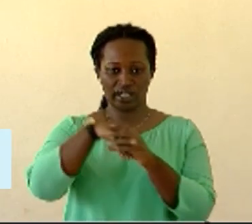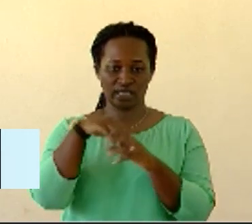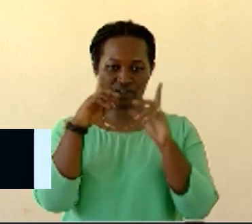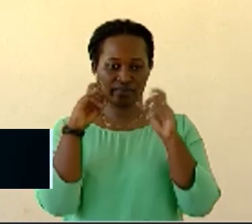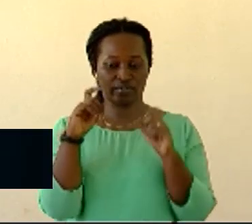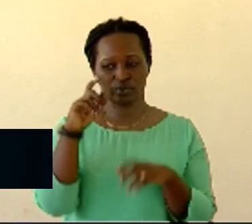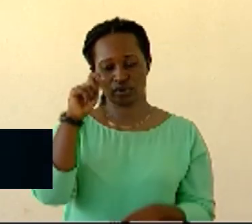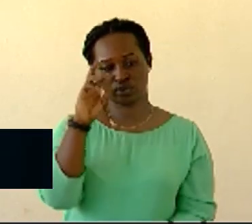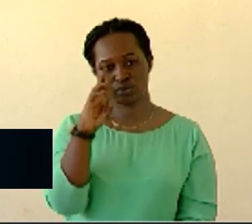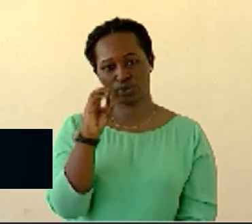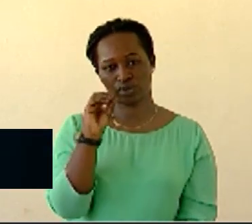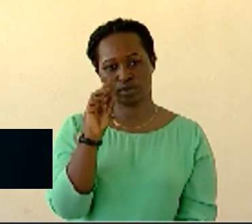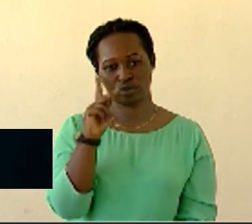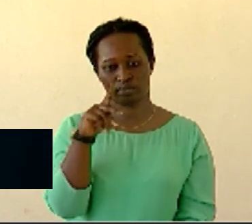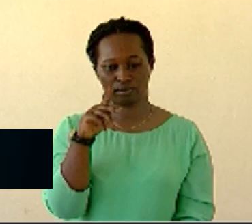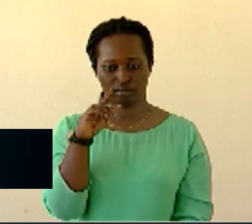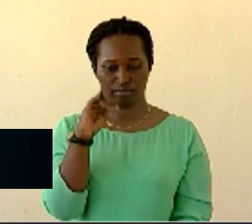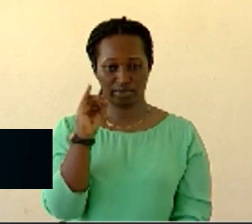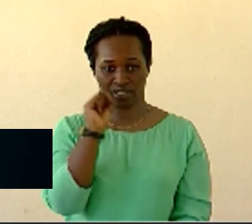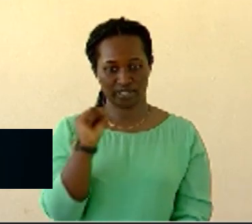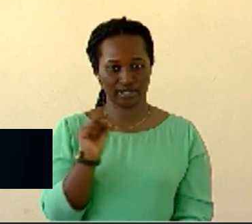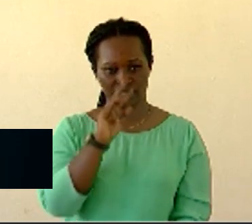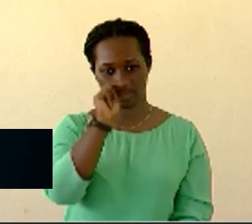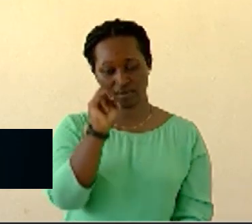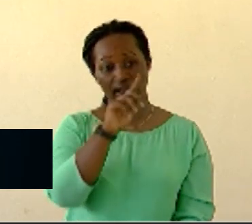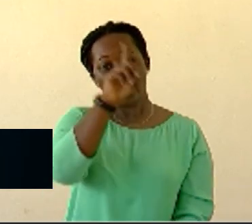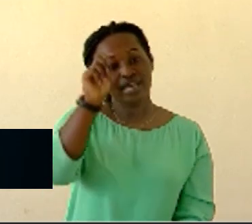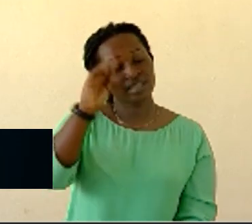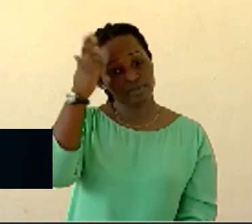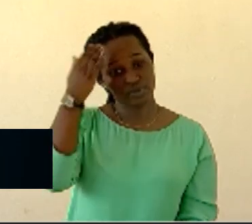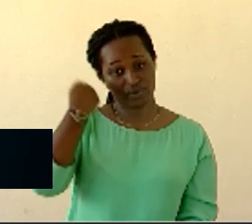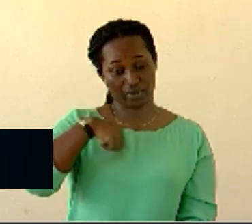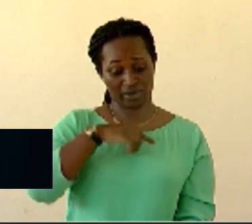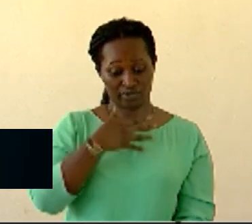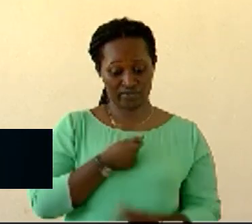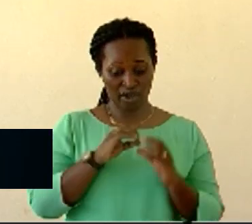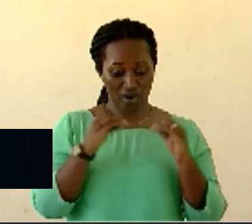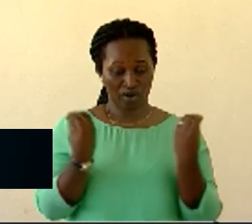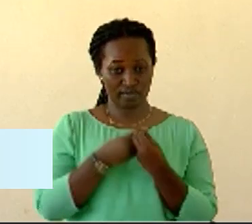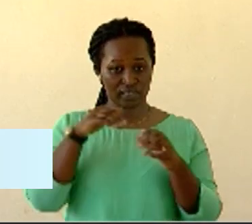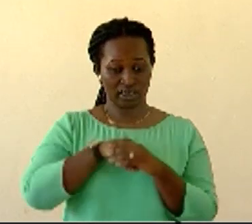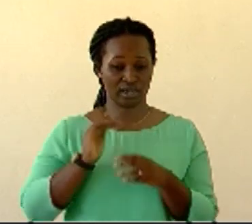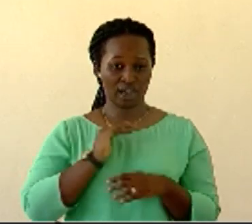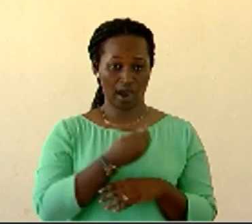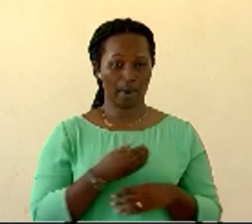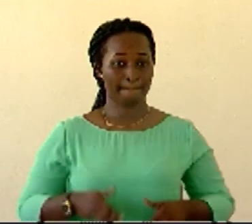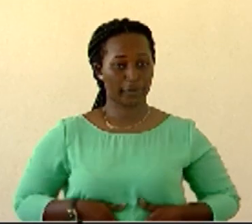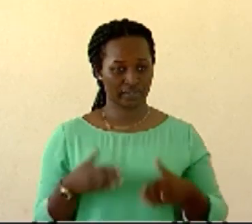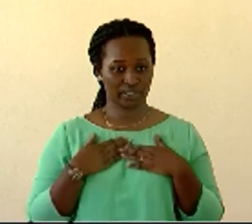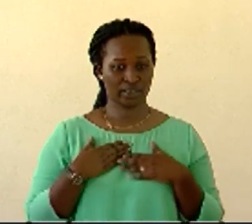you know that as we have hormones in our body, like growth hormone, insulin, and